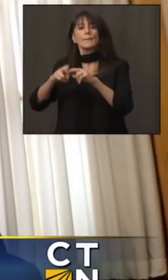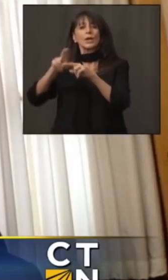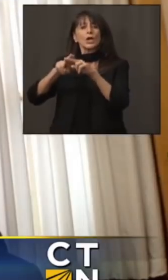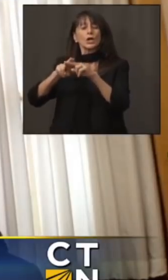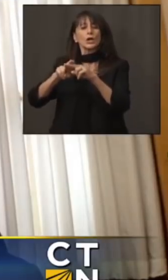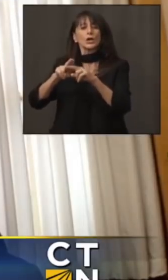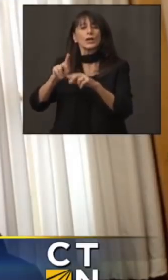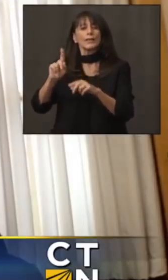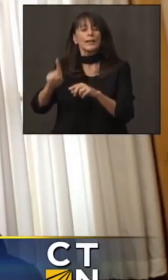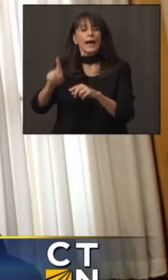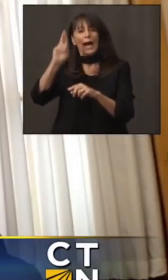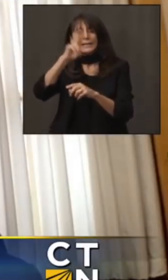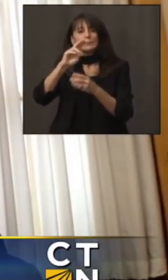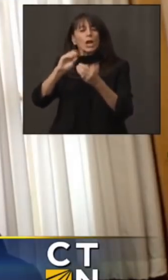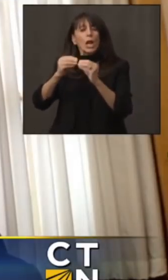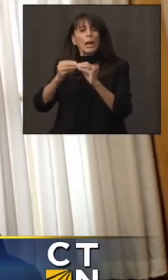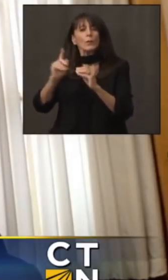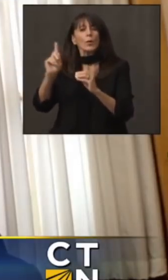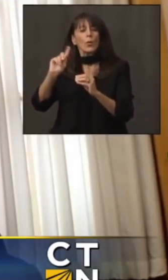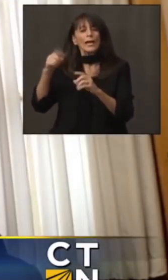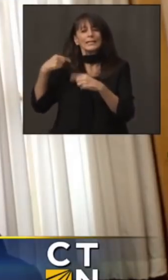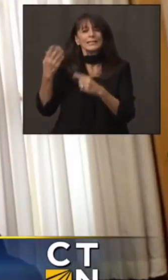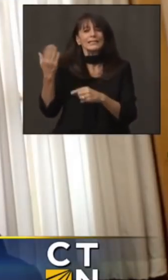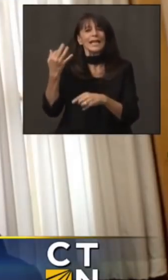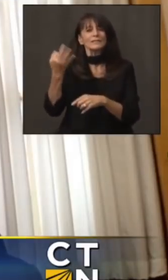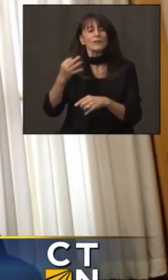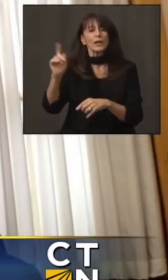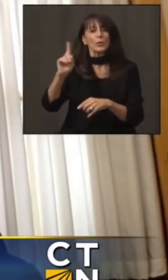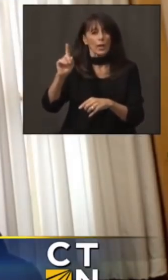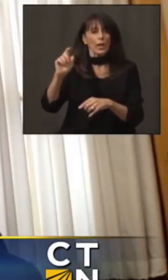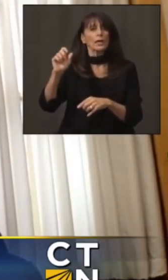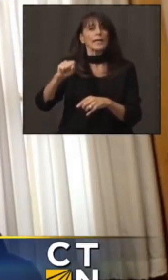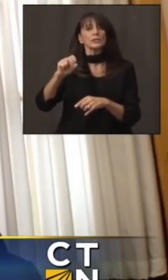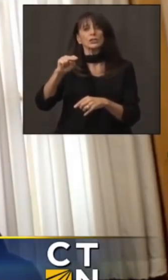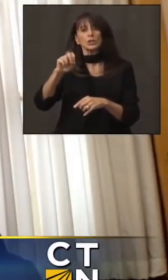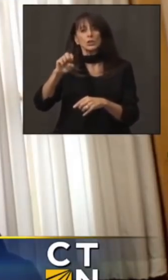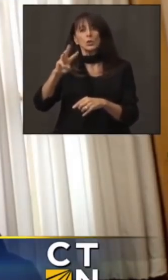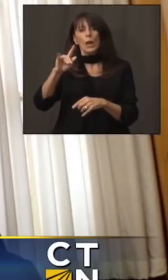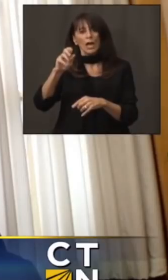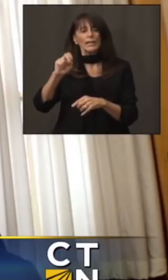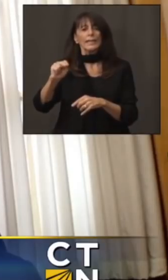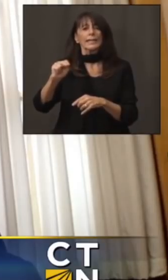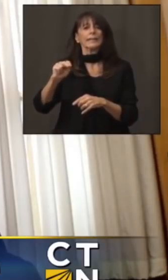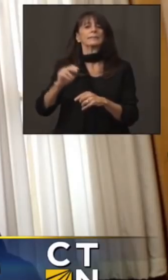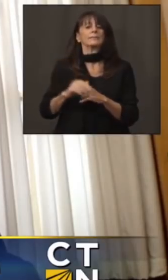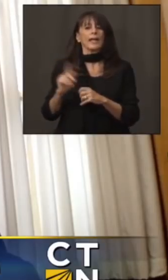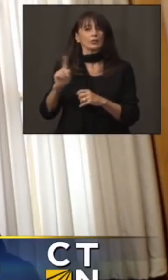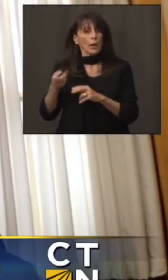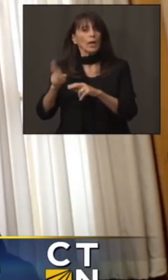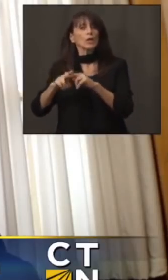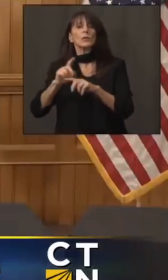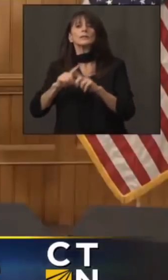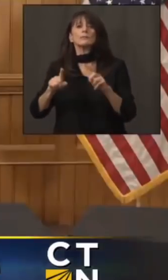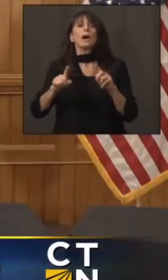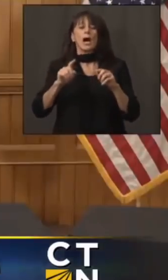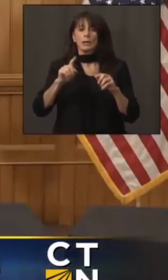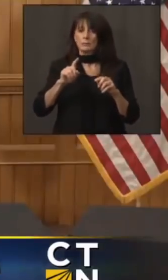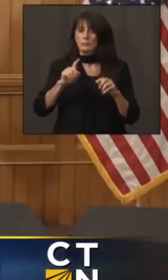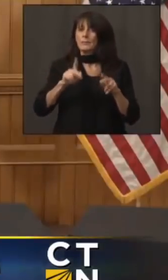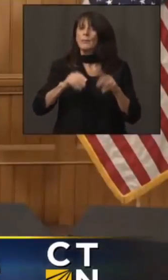hospital census since last Friday was in New London County. Got it. Thank you.